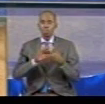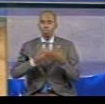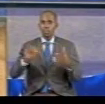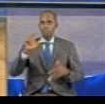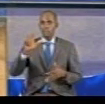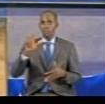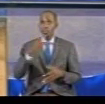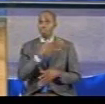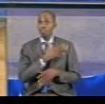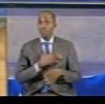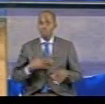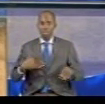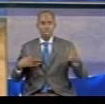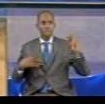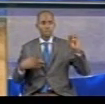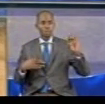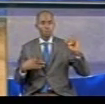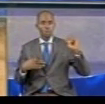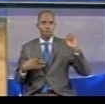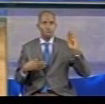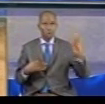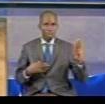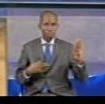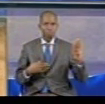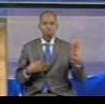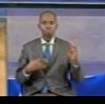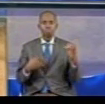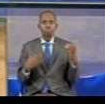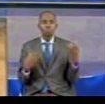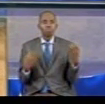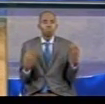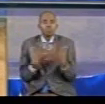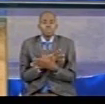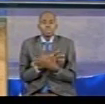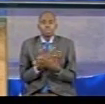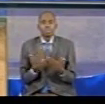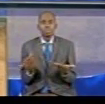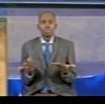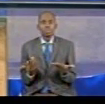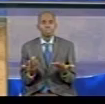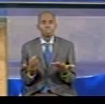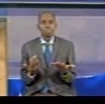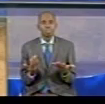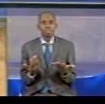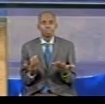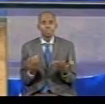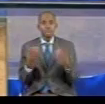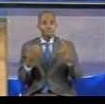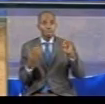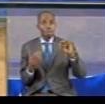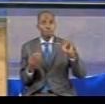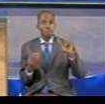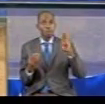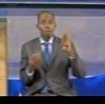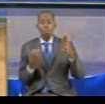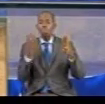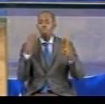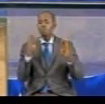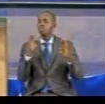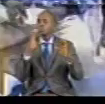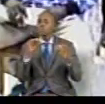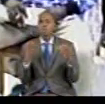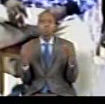was so afraid, unnecessary fear. Moab was so afraid,